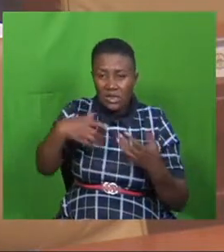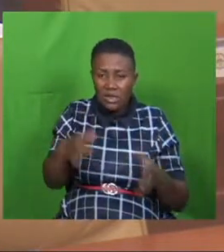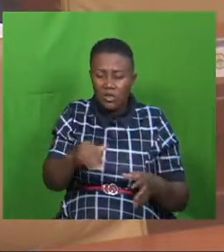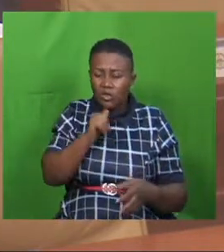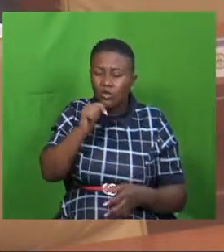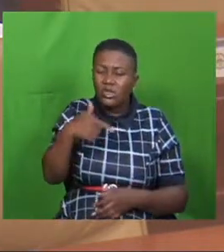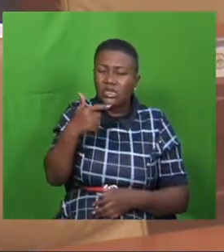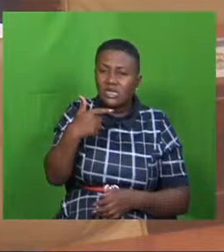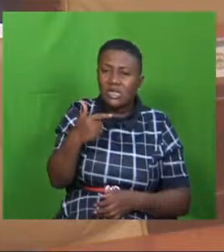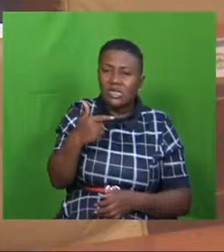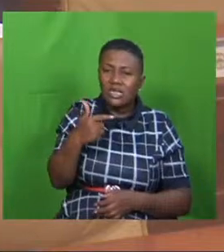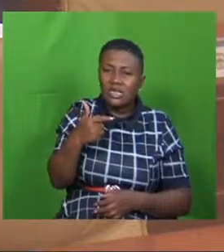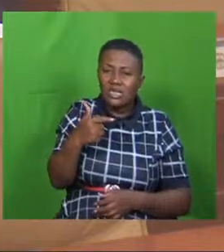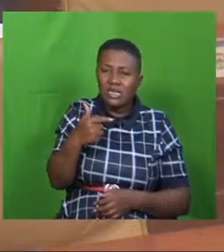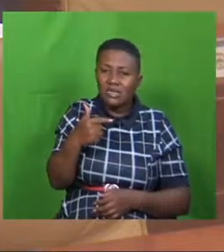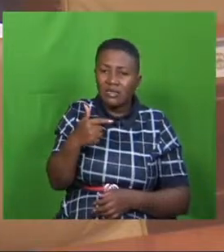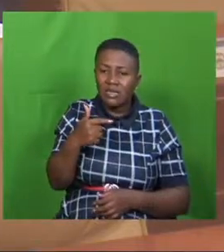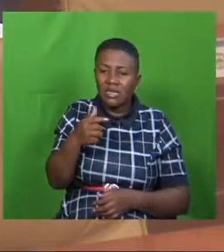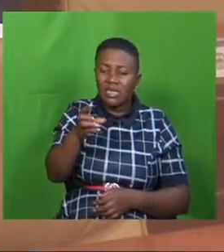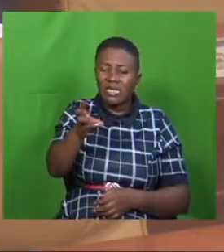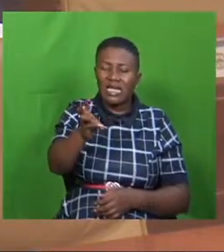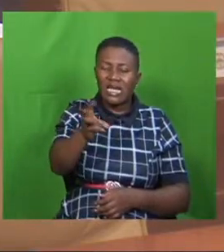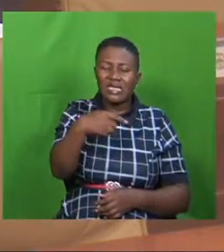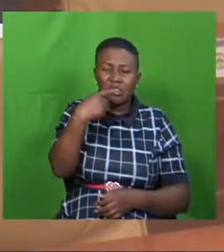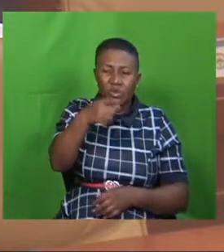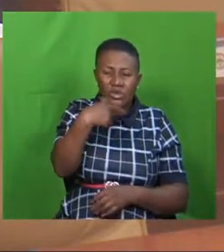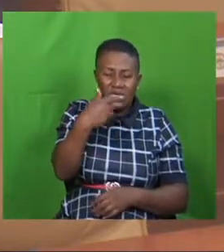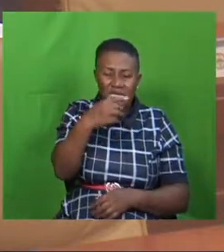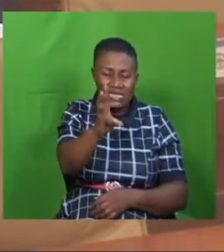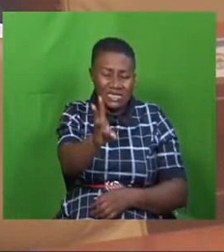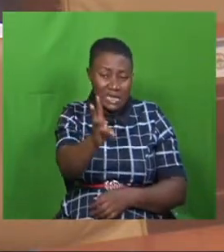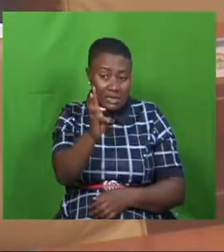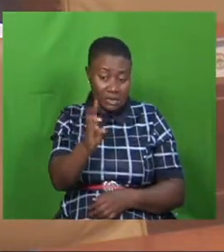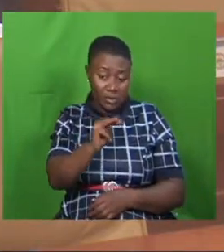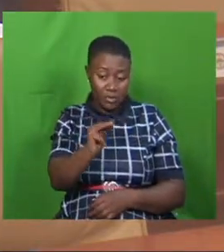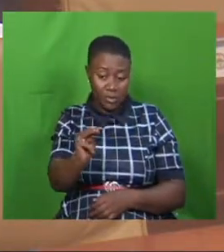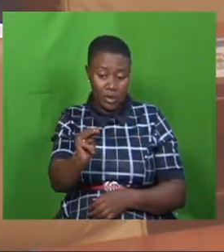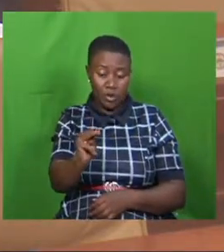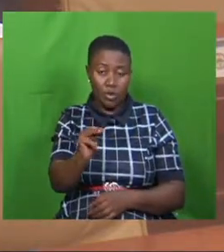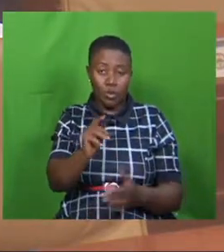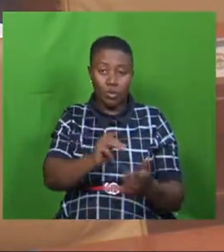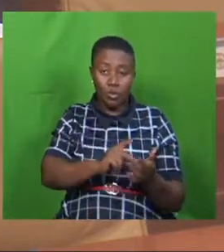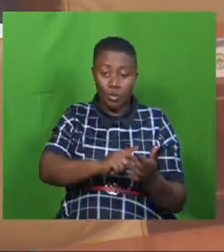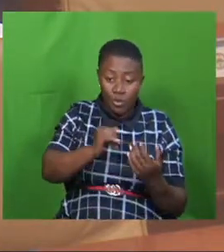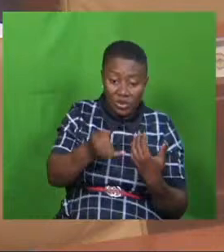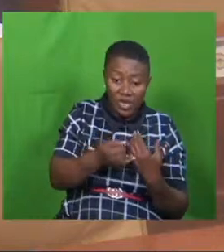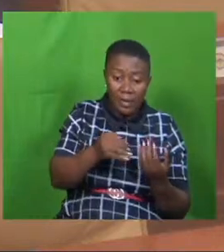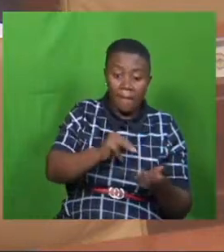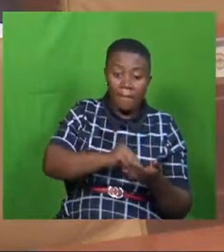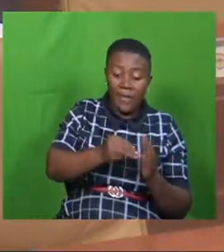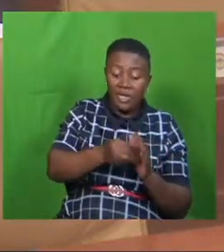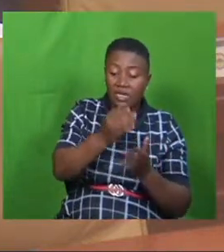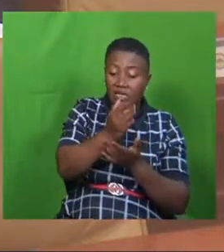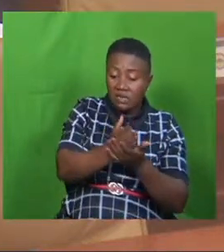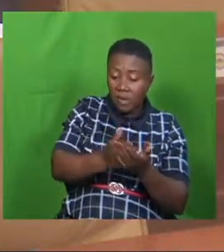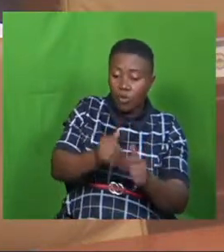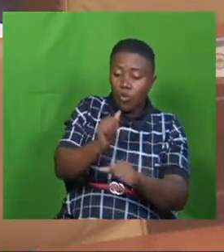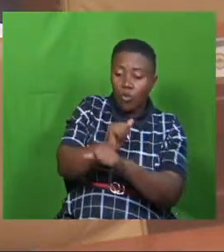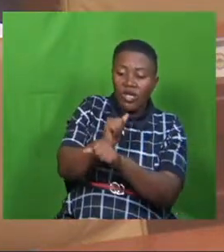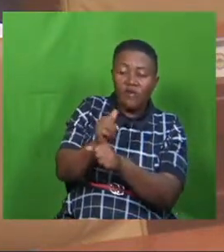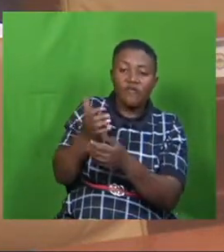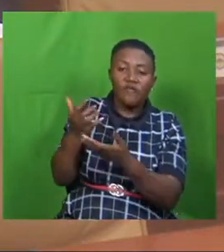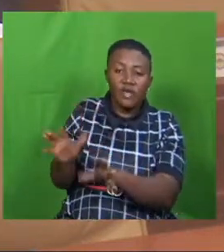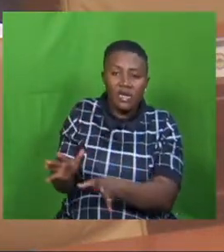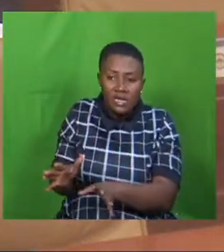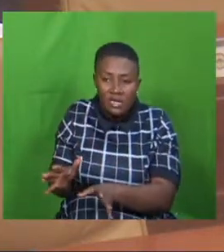project. You are saying a 600 million, which means that some work has been done, it's been quantified, and something